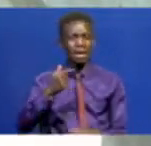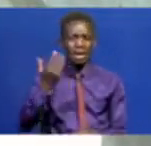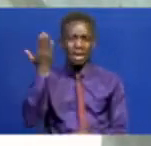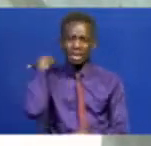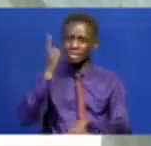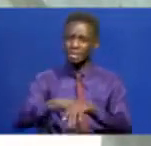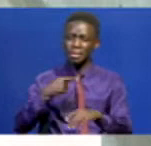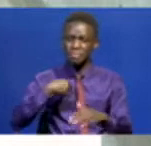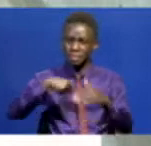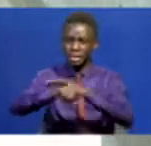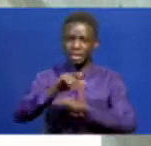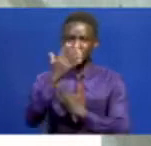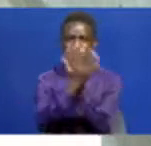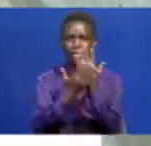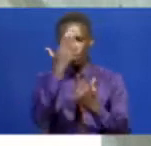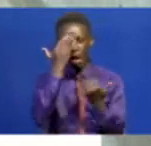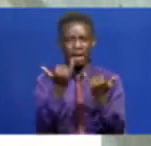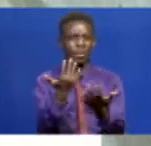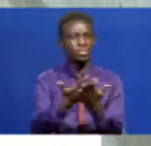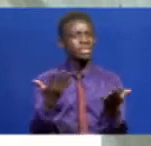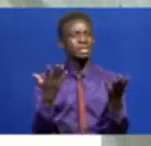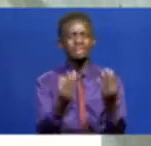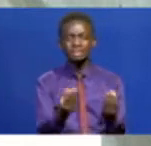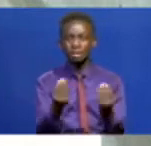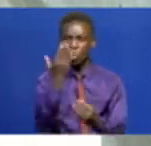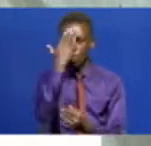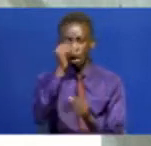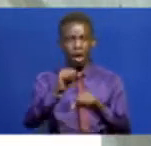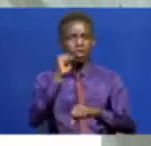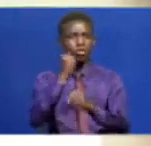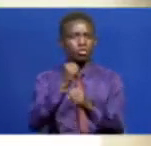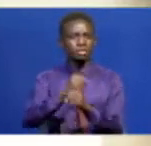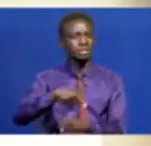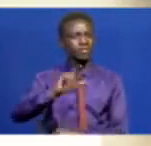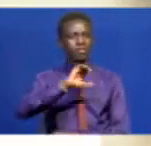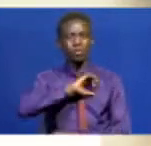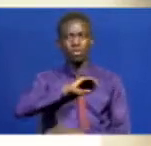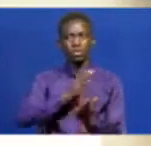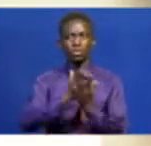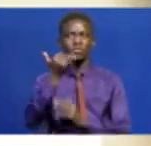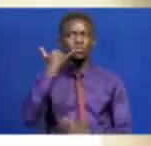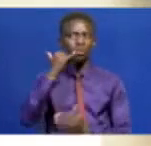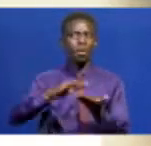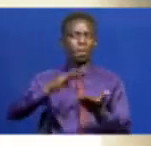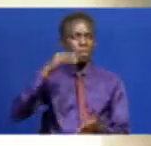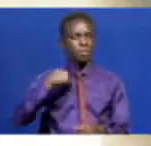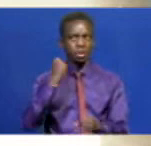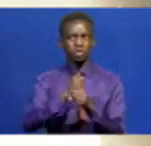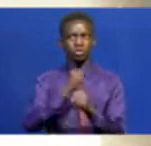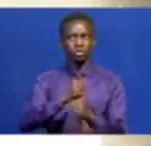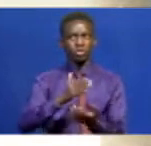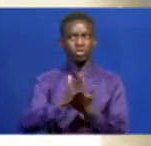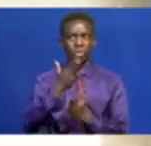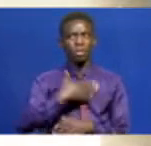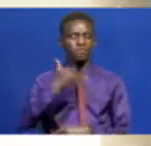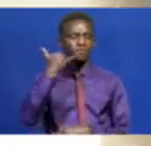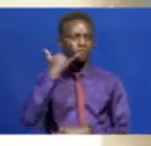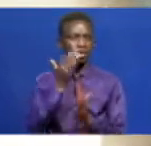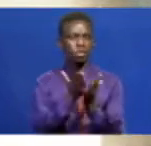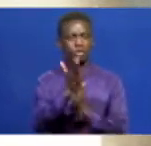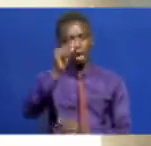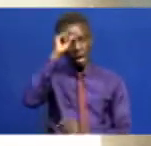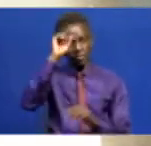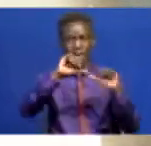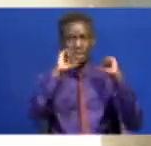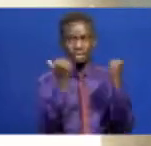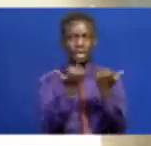because things are easier when you can do them on your own, on your phone. Most of the things I do them by my phone, and through the government agencies